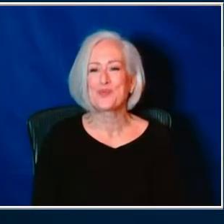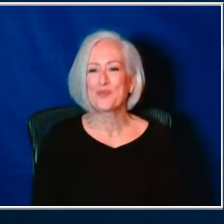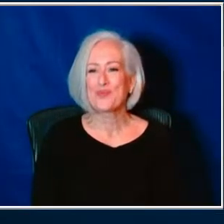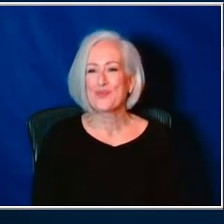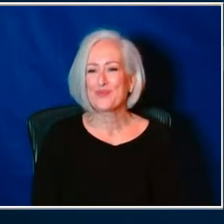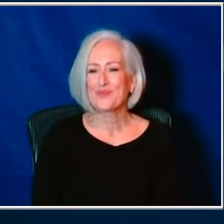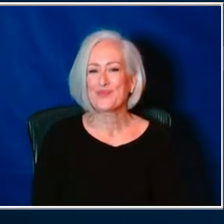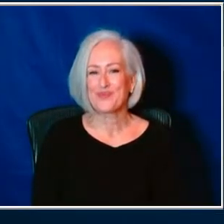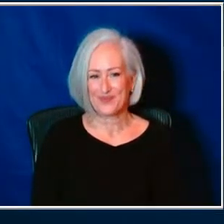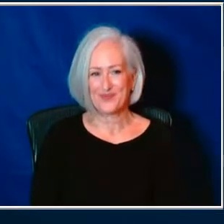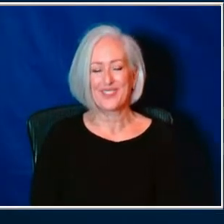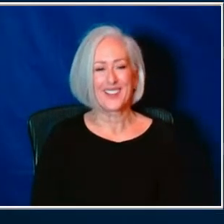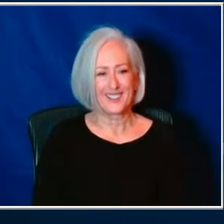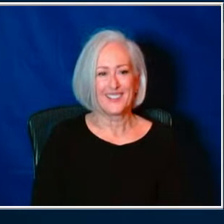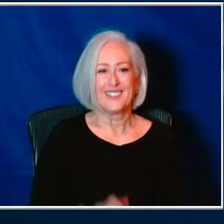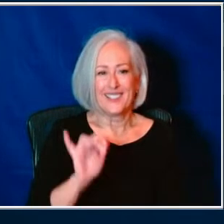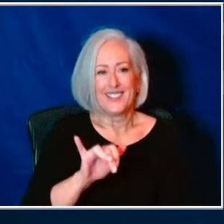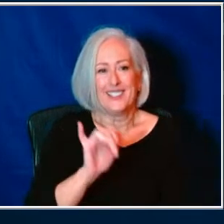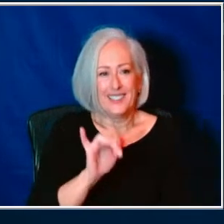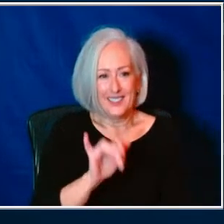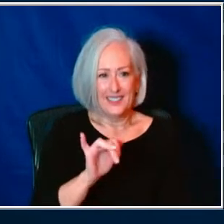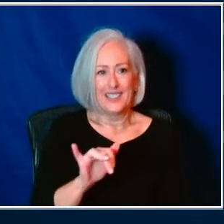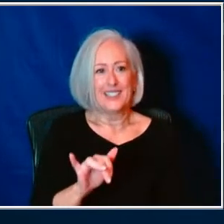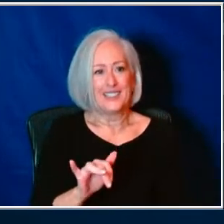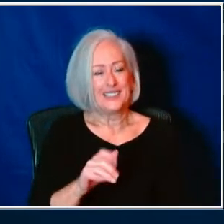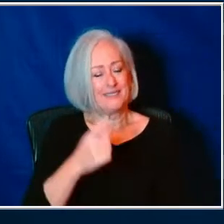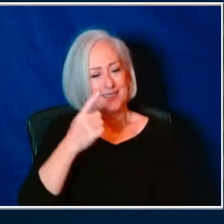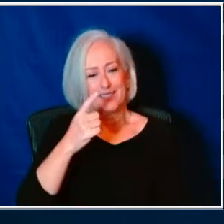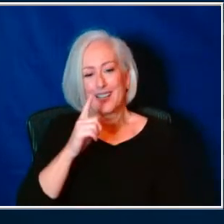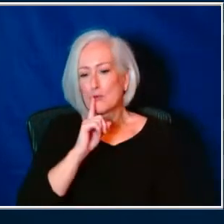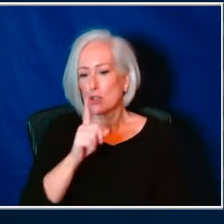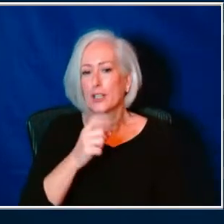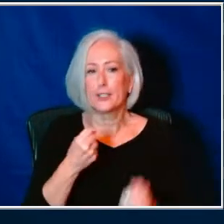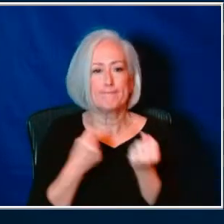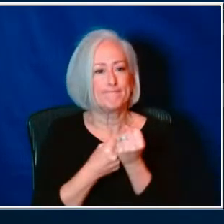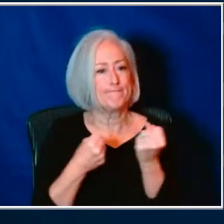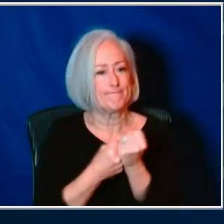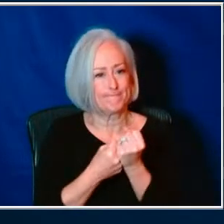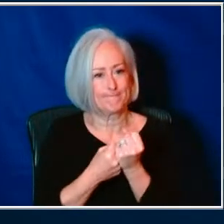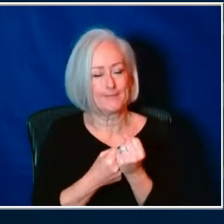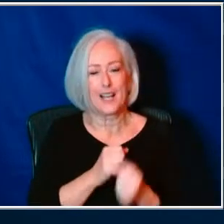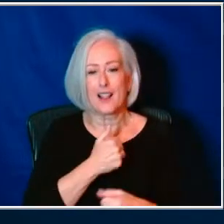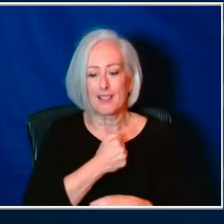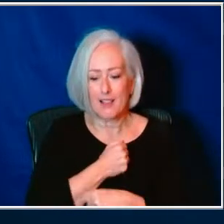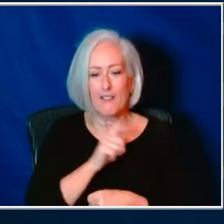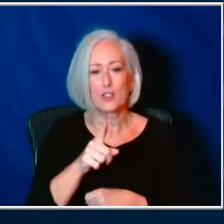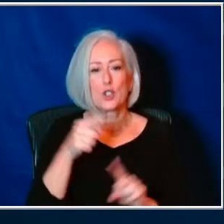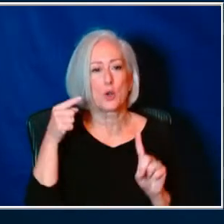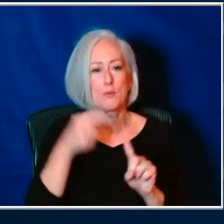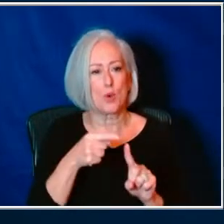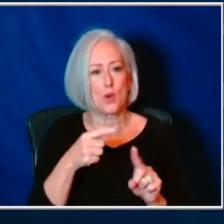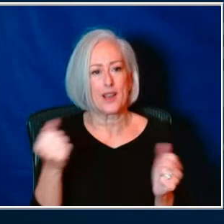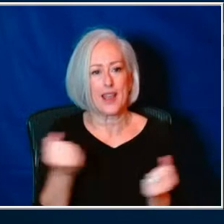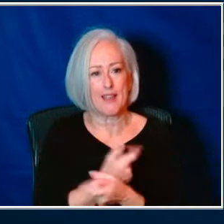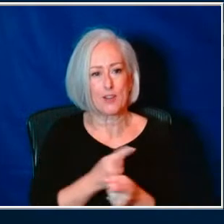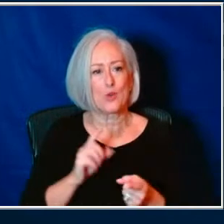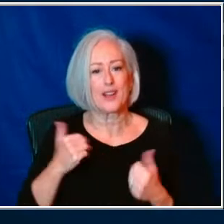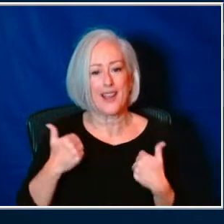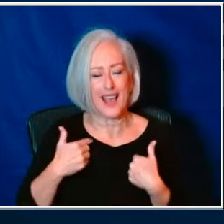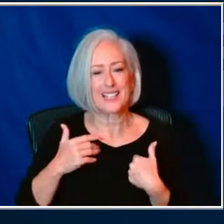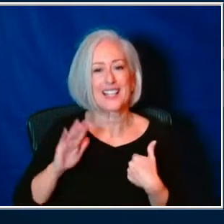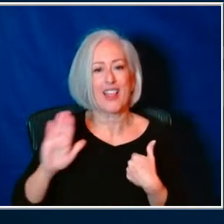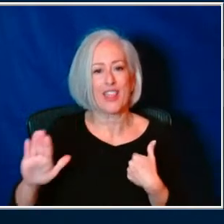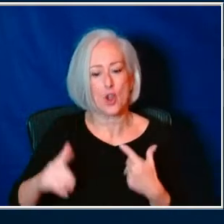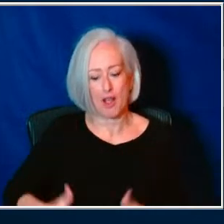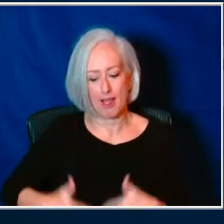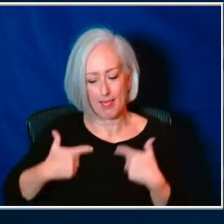That's and I completely endorse. I loved your point about every patient has their lived story about how they've had